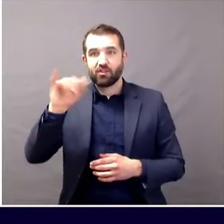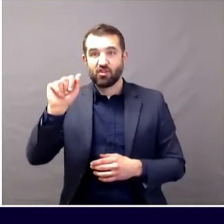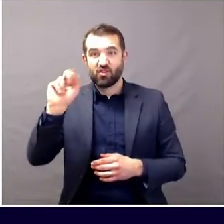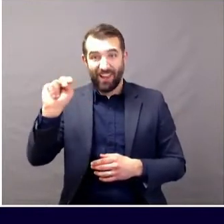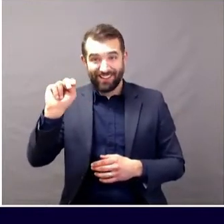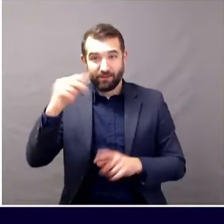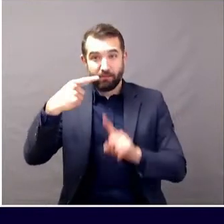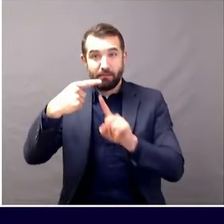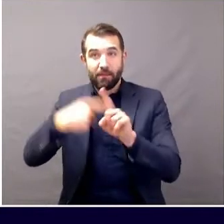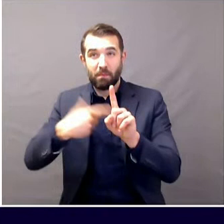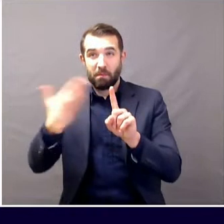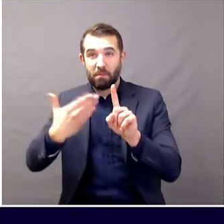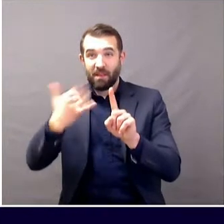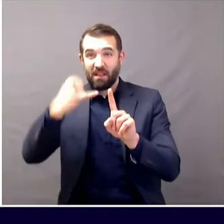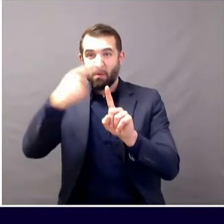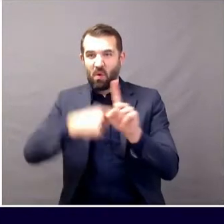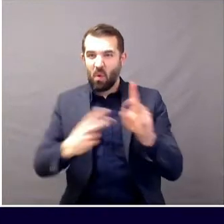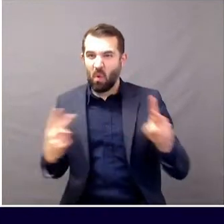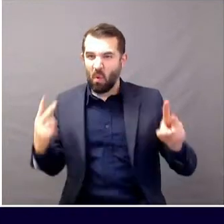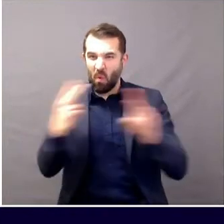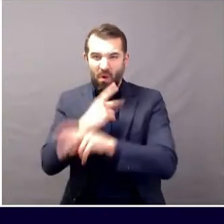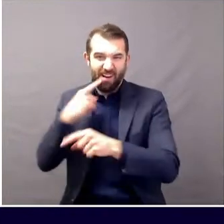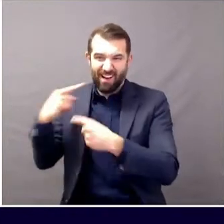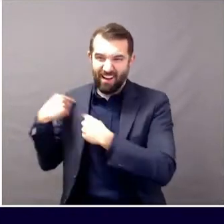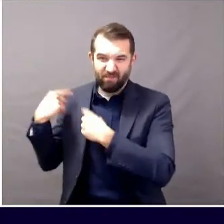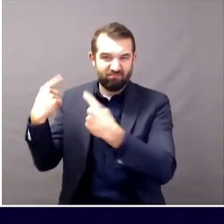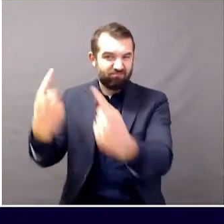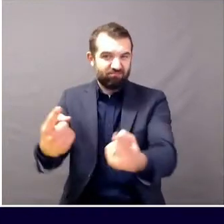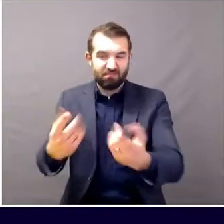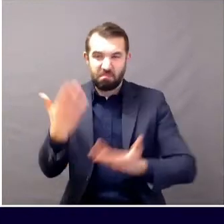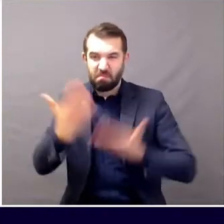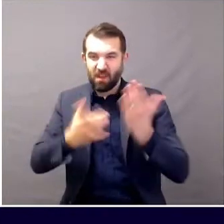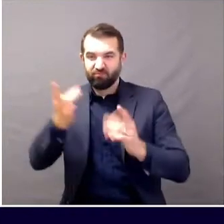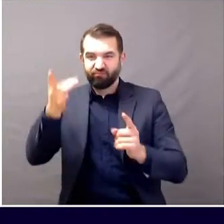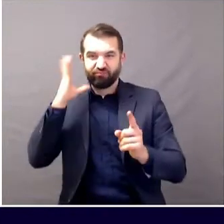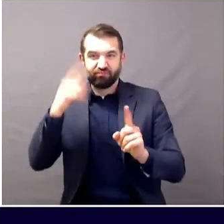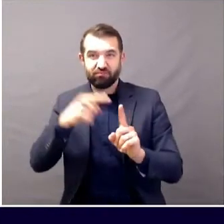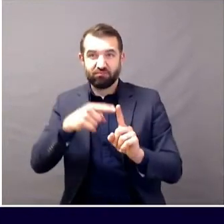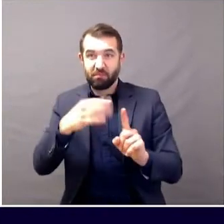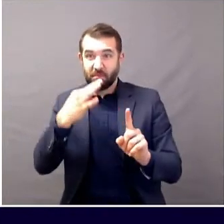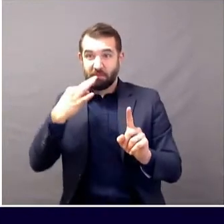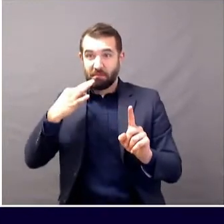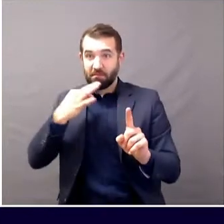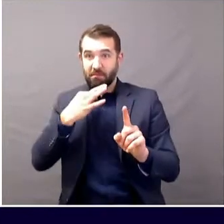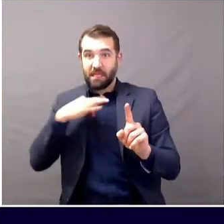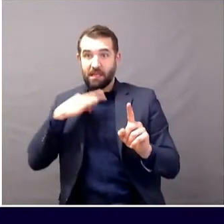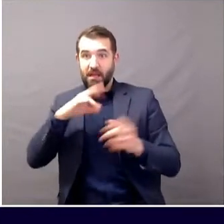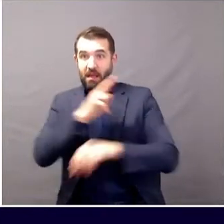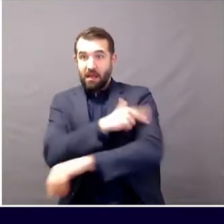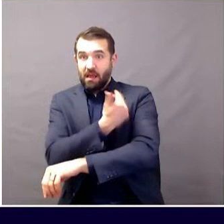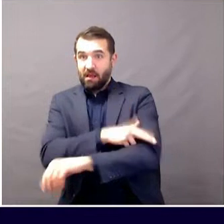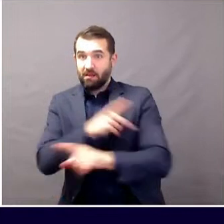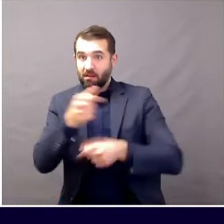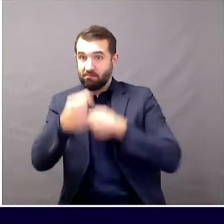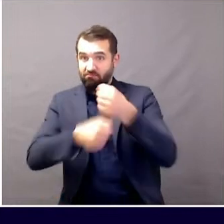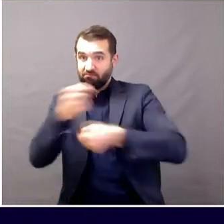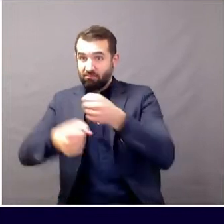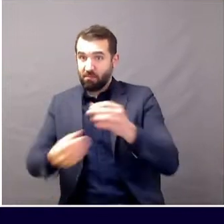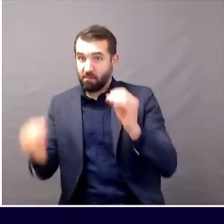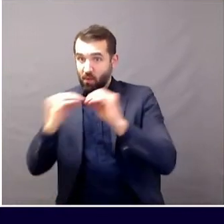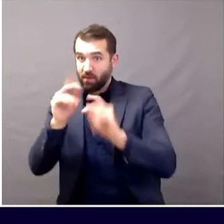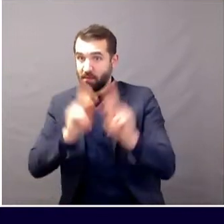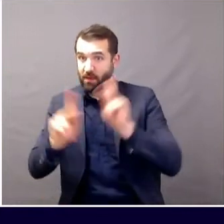Maine hospitals ready for more COVID patients? How are we doing right now? Yeah, I think, Brad, the answer to that is yes. We